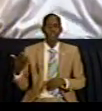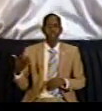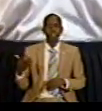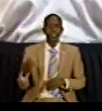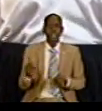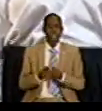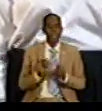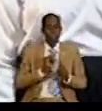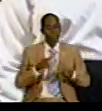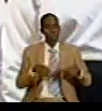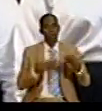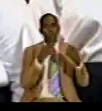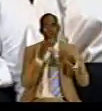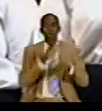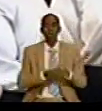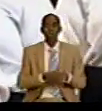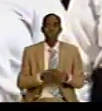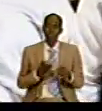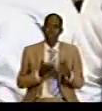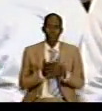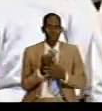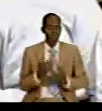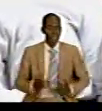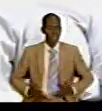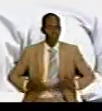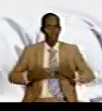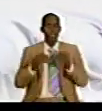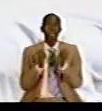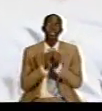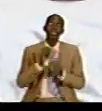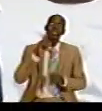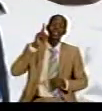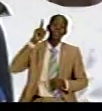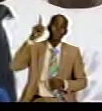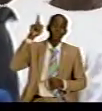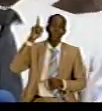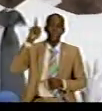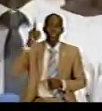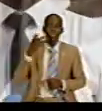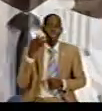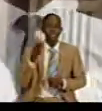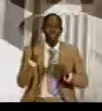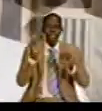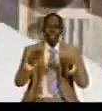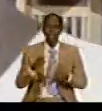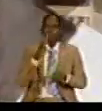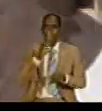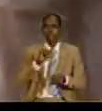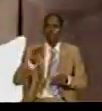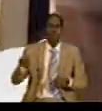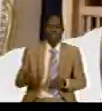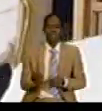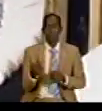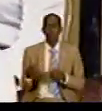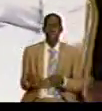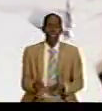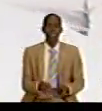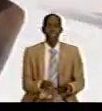anything. As I go on through life with him, there can be no